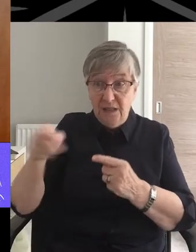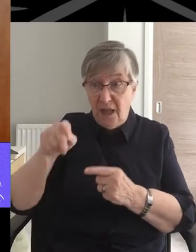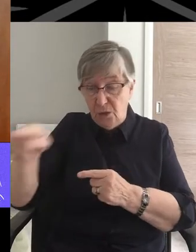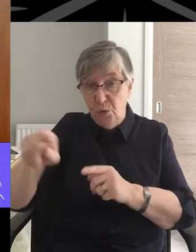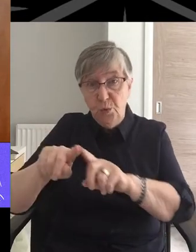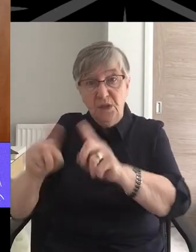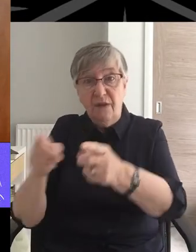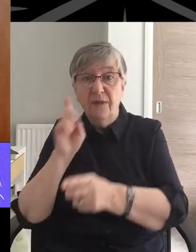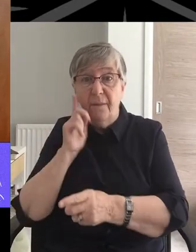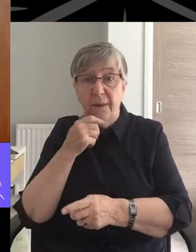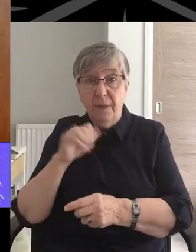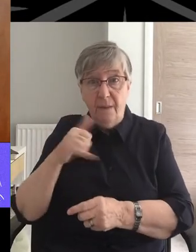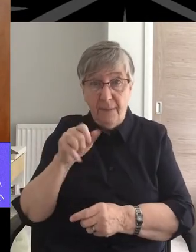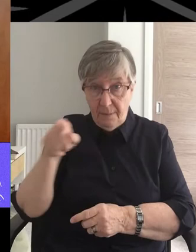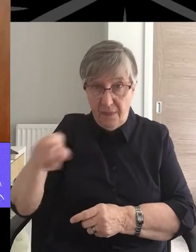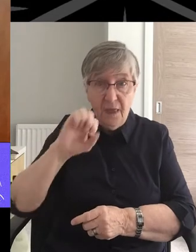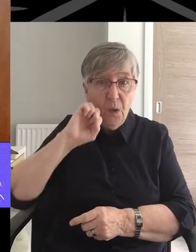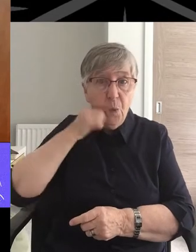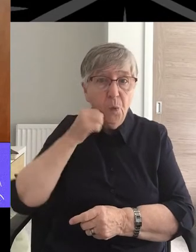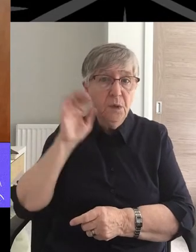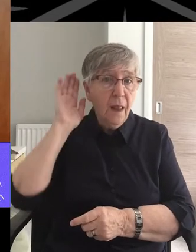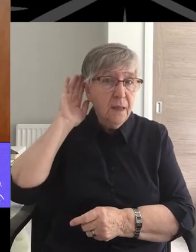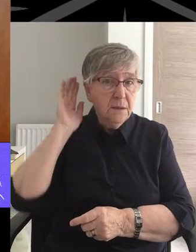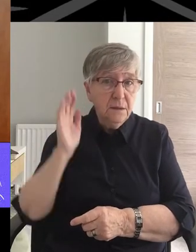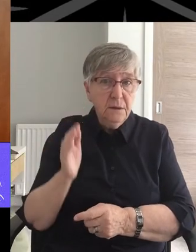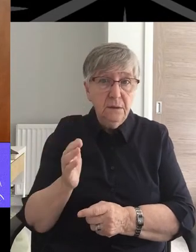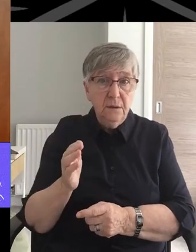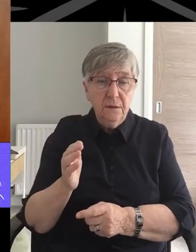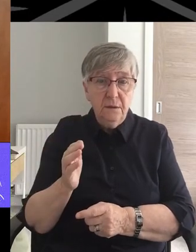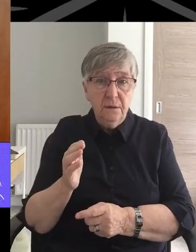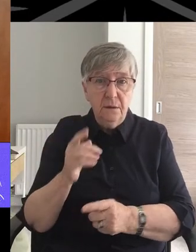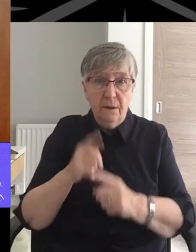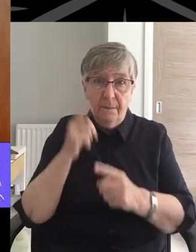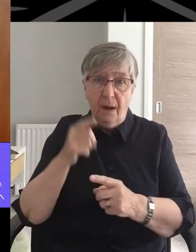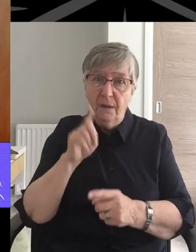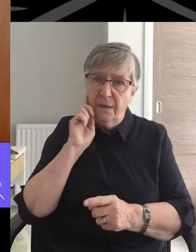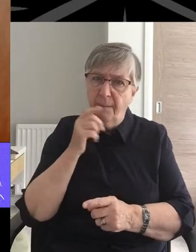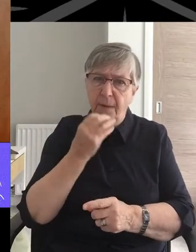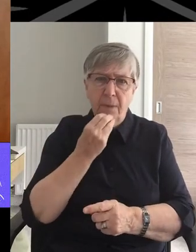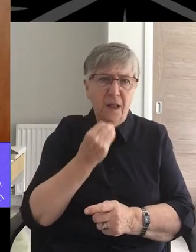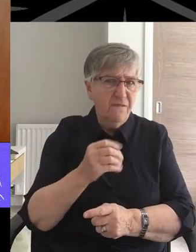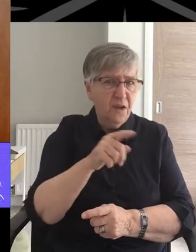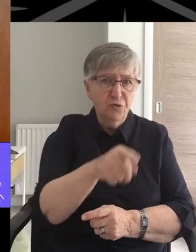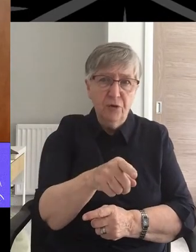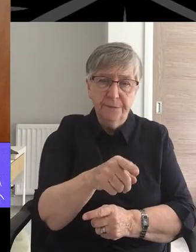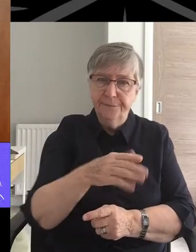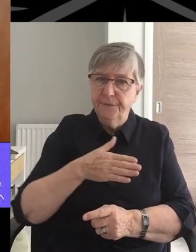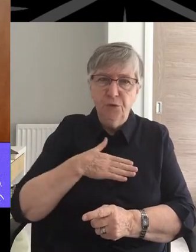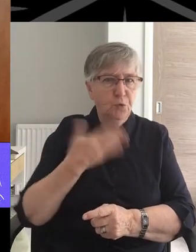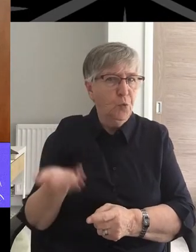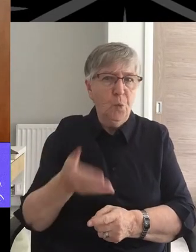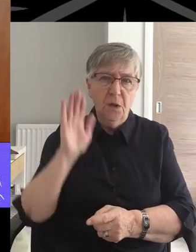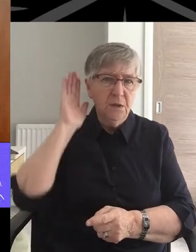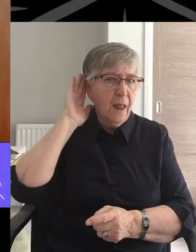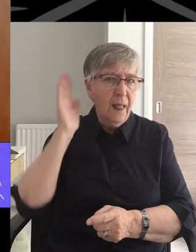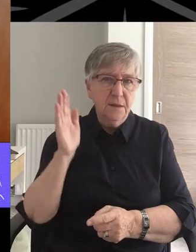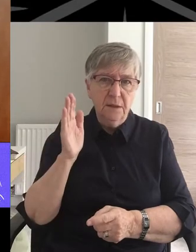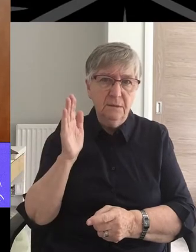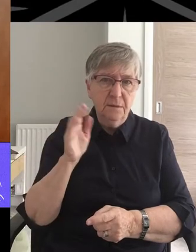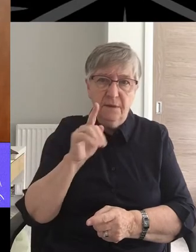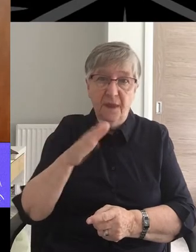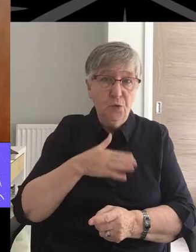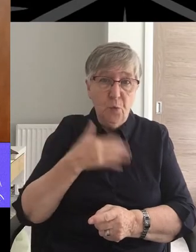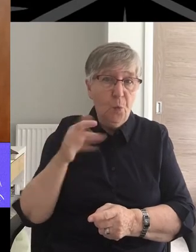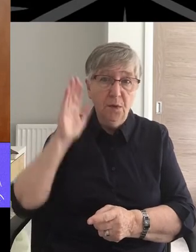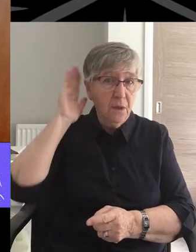them, they would have listened to you. But the people of Israel are not willing to listen to you because they are not willing to listen